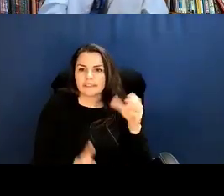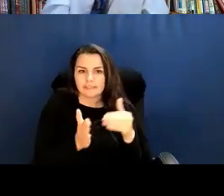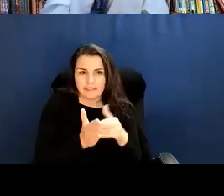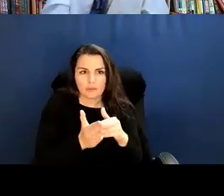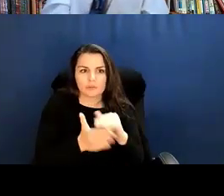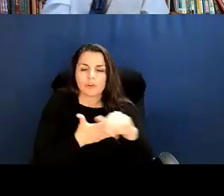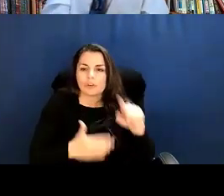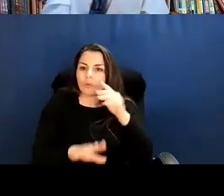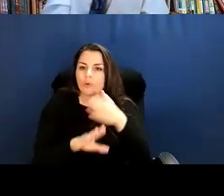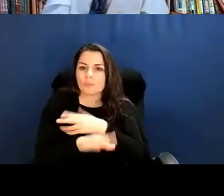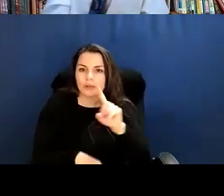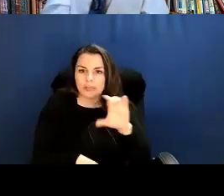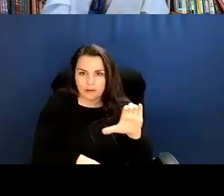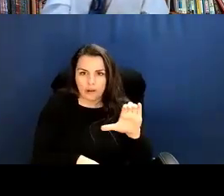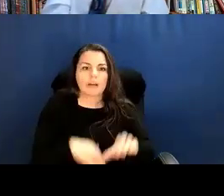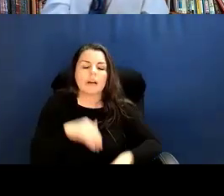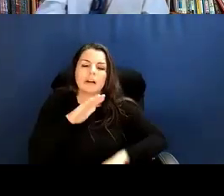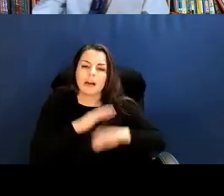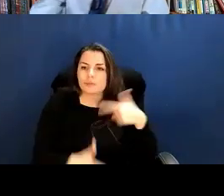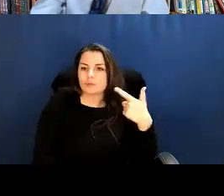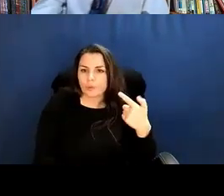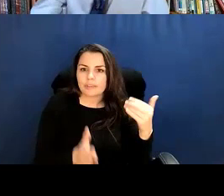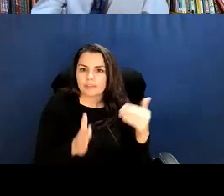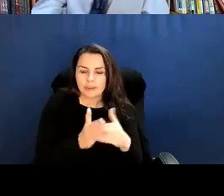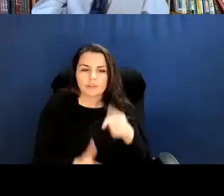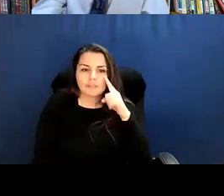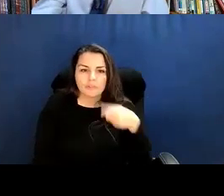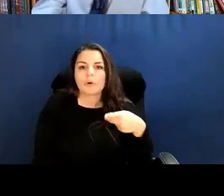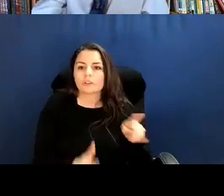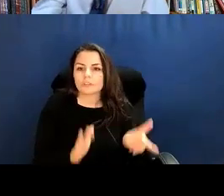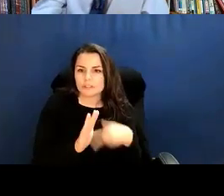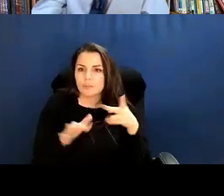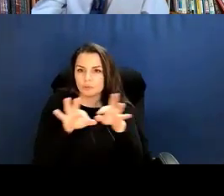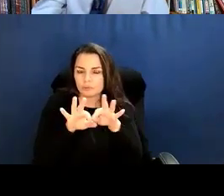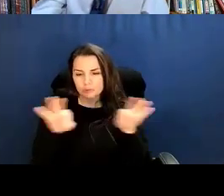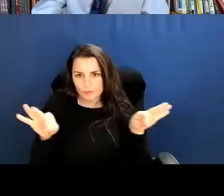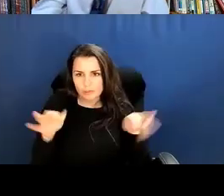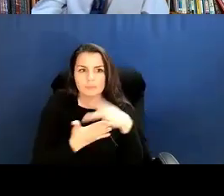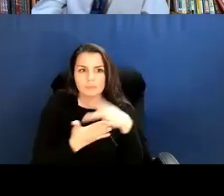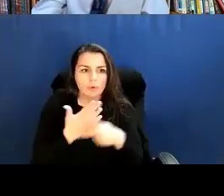those in dual degree programs. And for postdocs, it's $4,500.